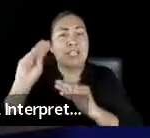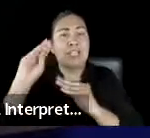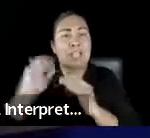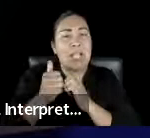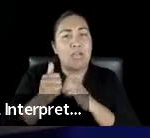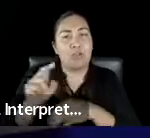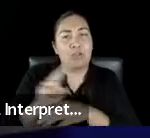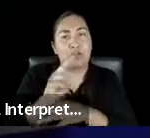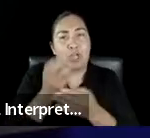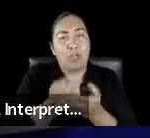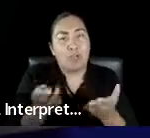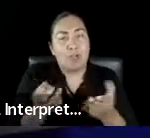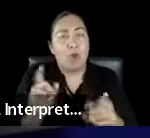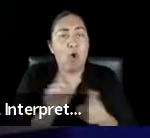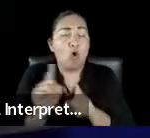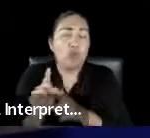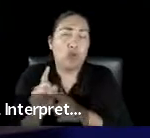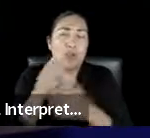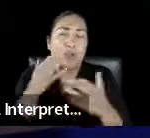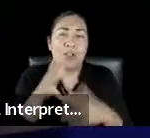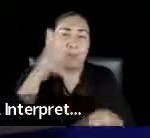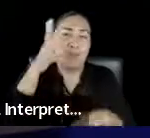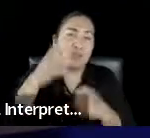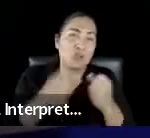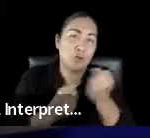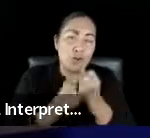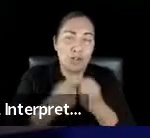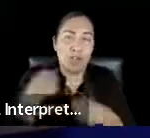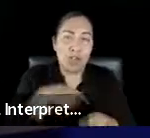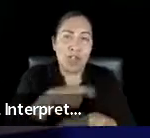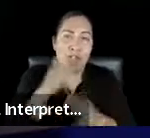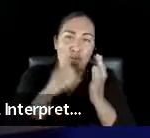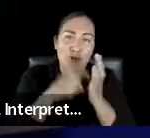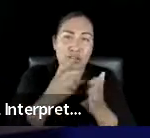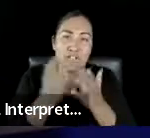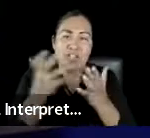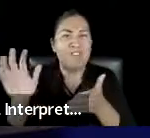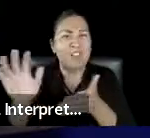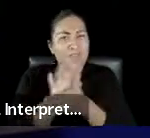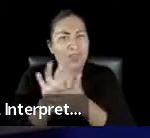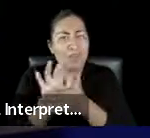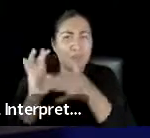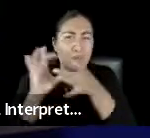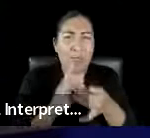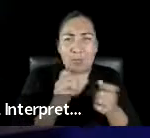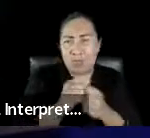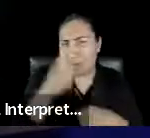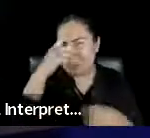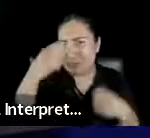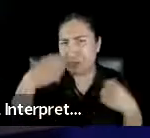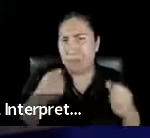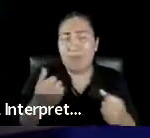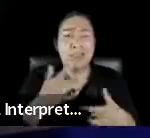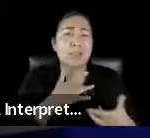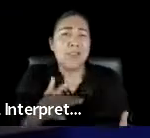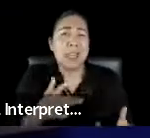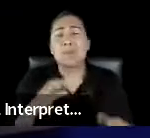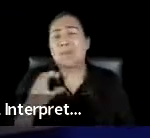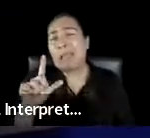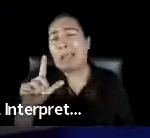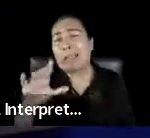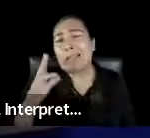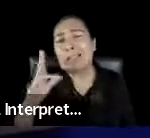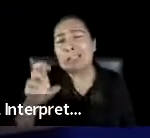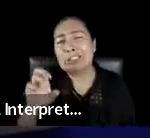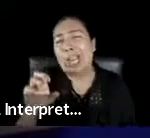parents as always for always supporting us. We find that a lot of films that deal with mental health tend to be cliche, or they have this